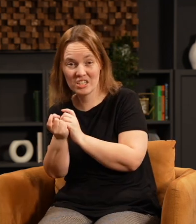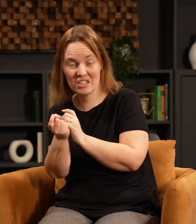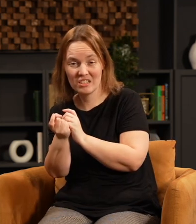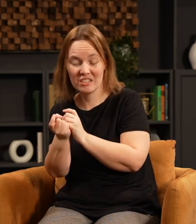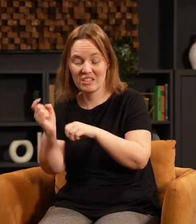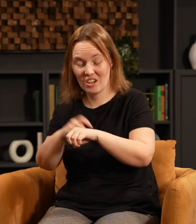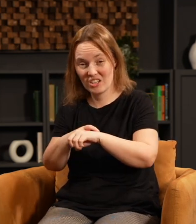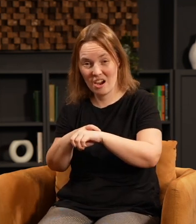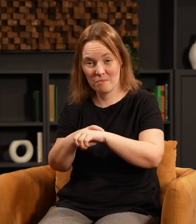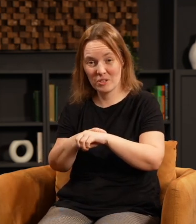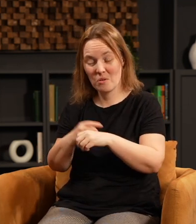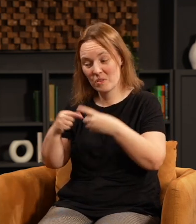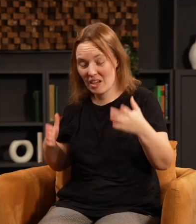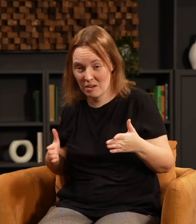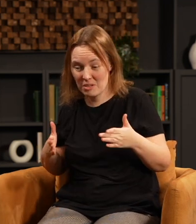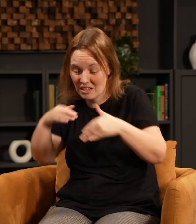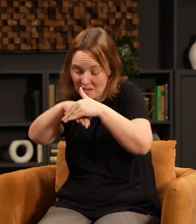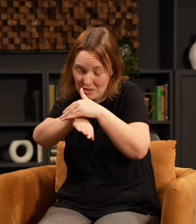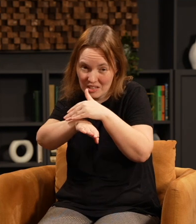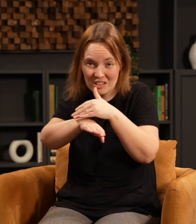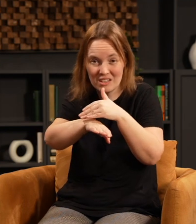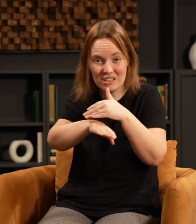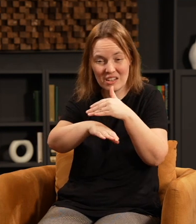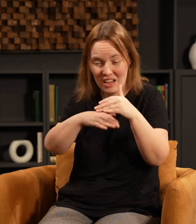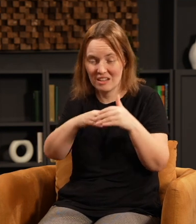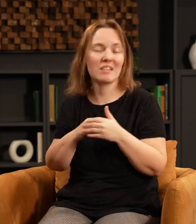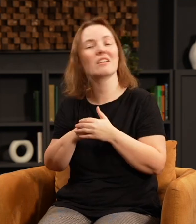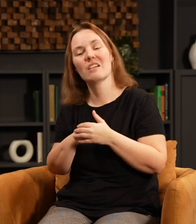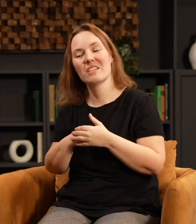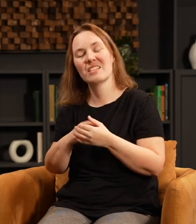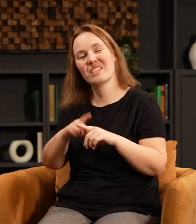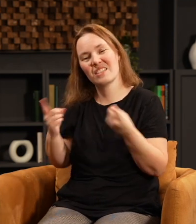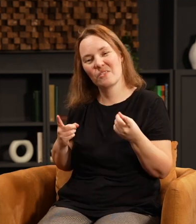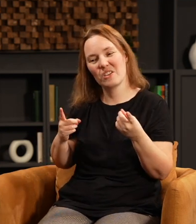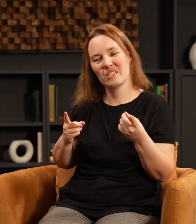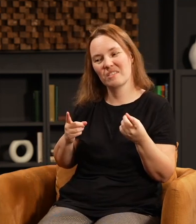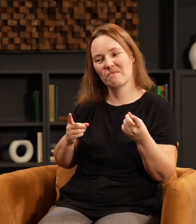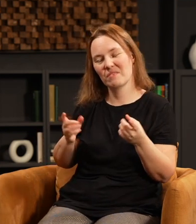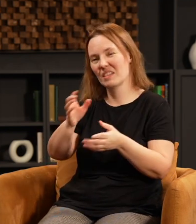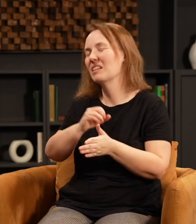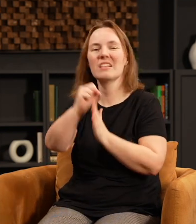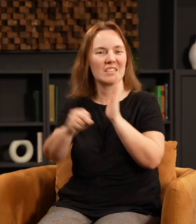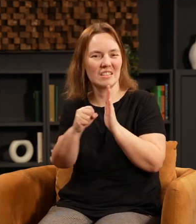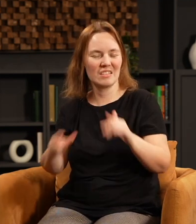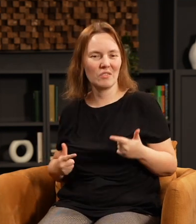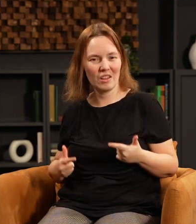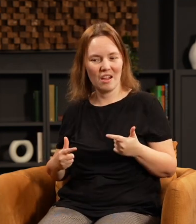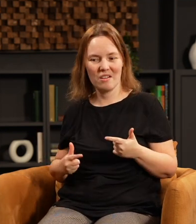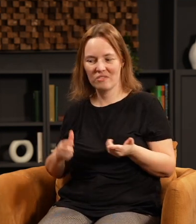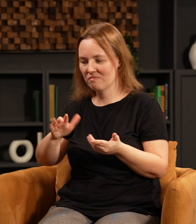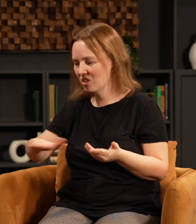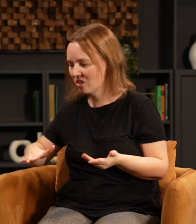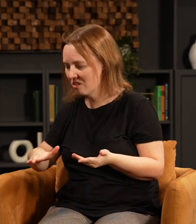going through changes physiologically, when we're going through different seasons of our life. You know, for children, it could be in times when they're changing schools